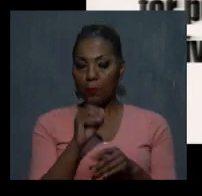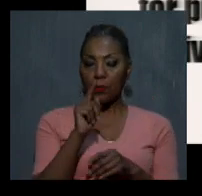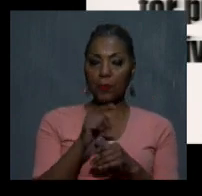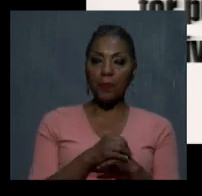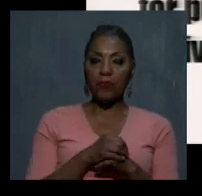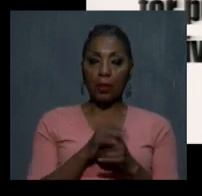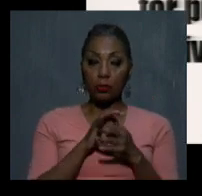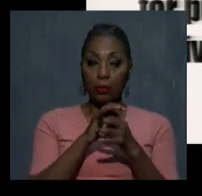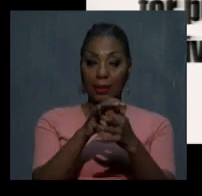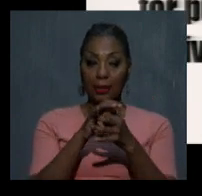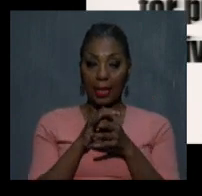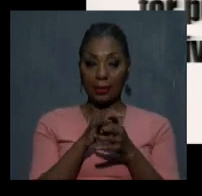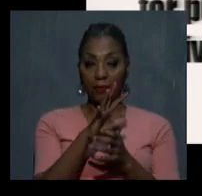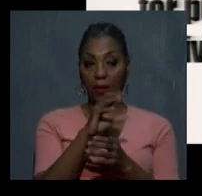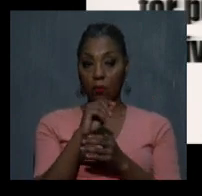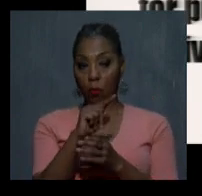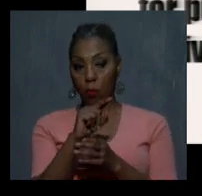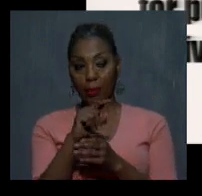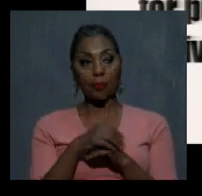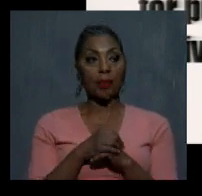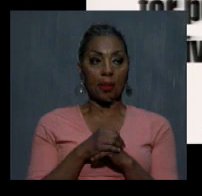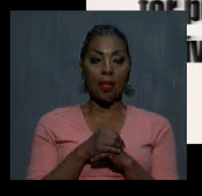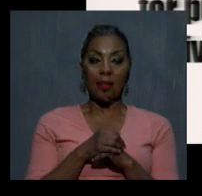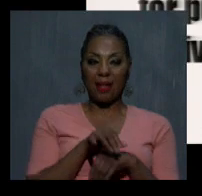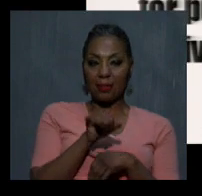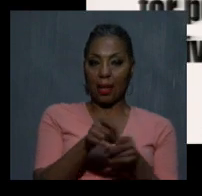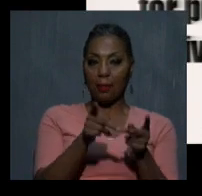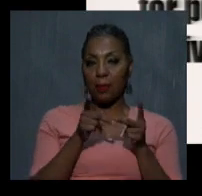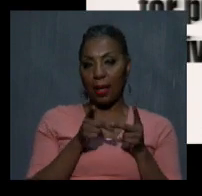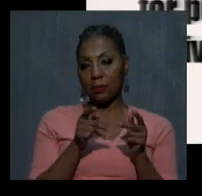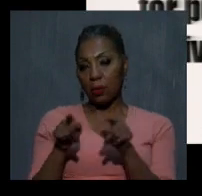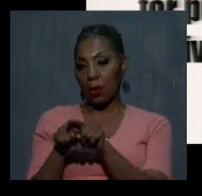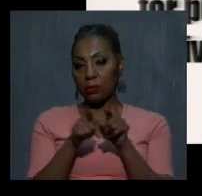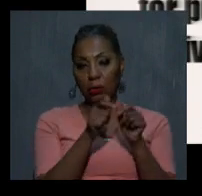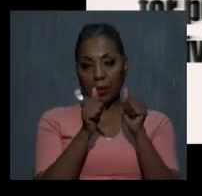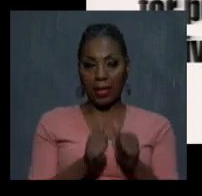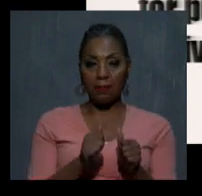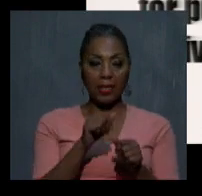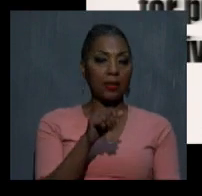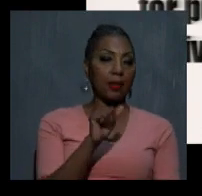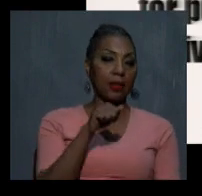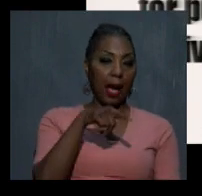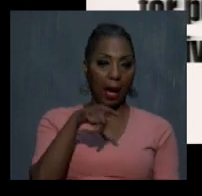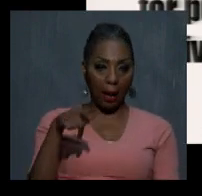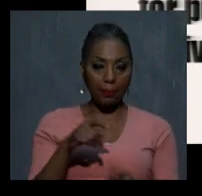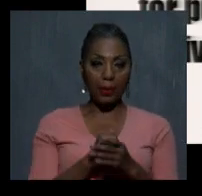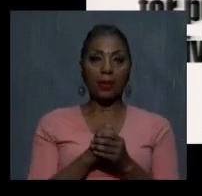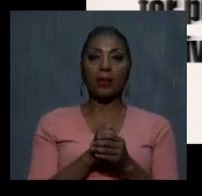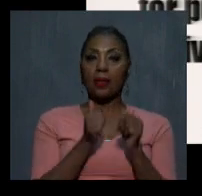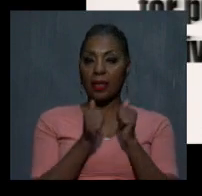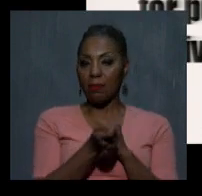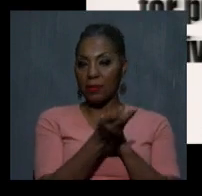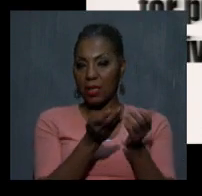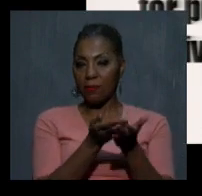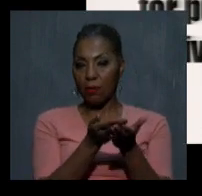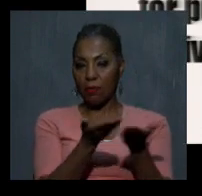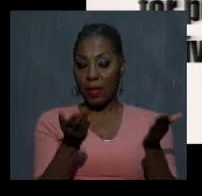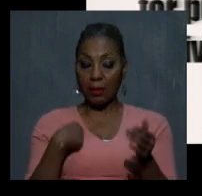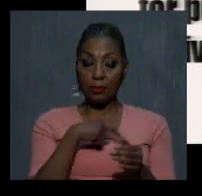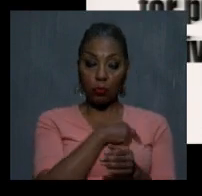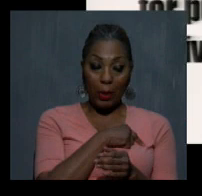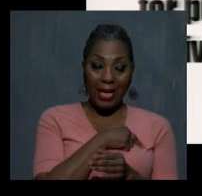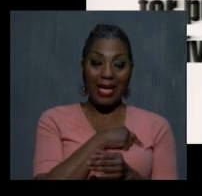And so Connect 501, with it can also be a digital app. It can also be several other things that we